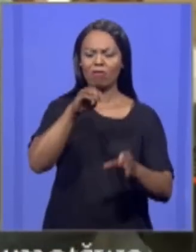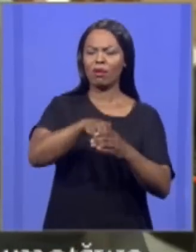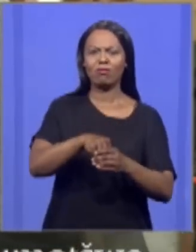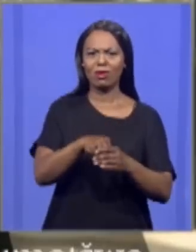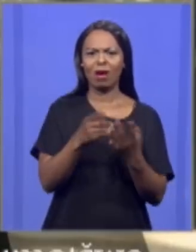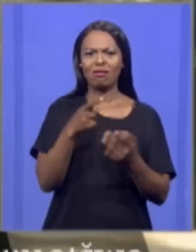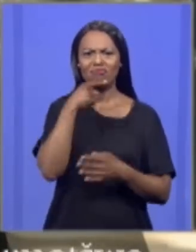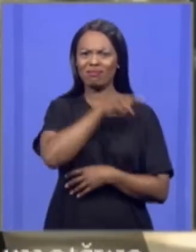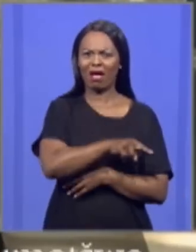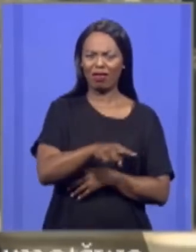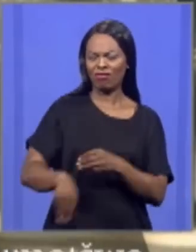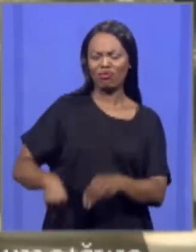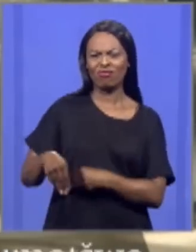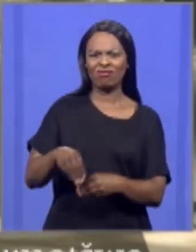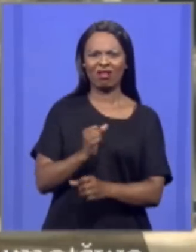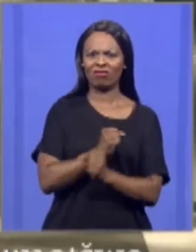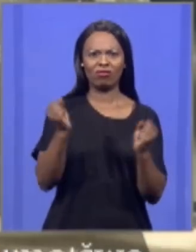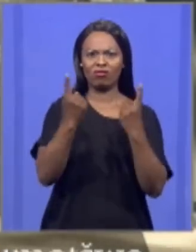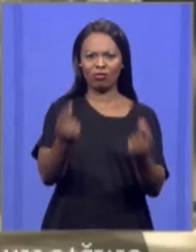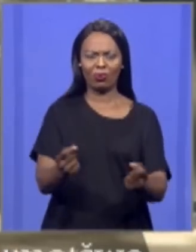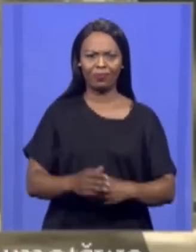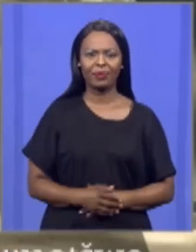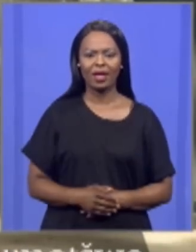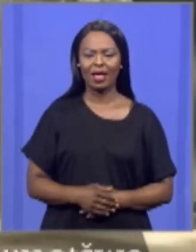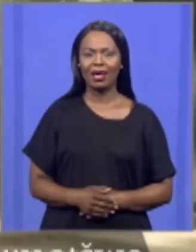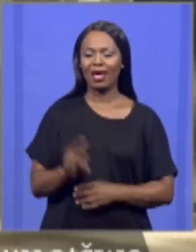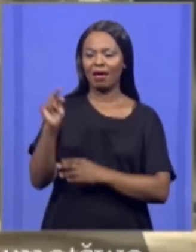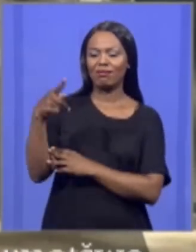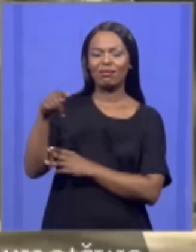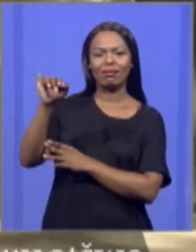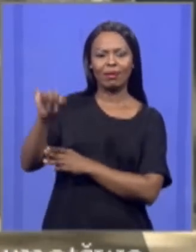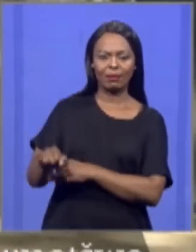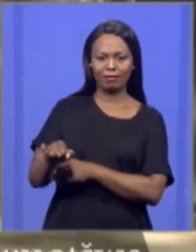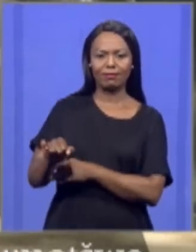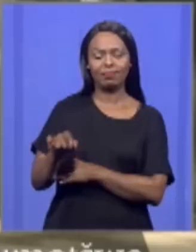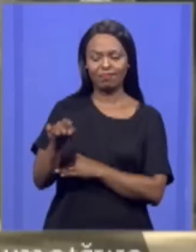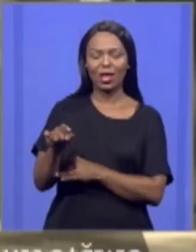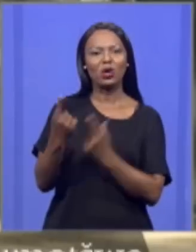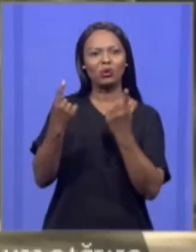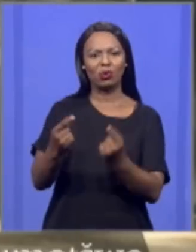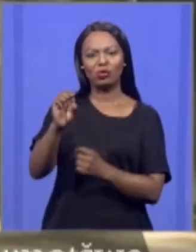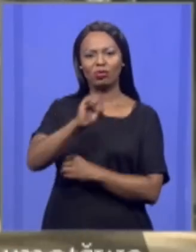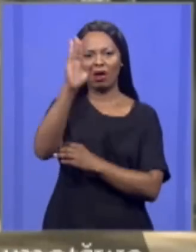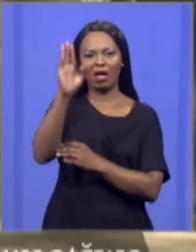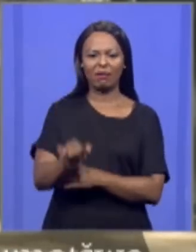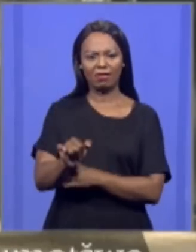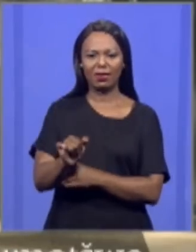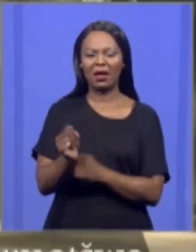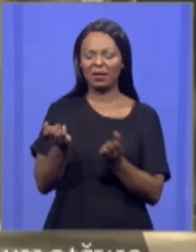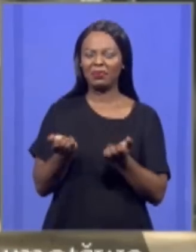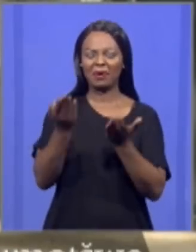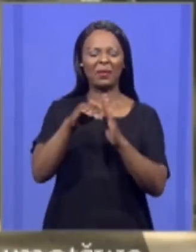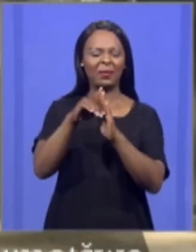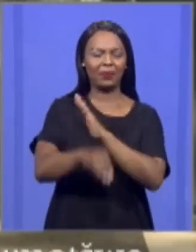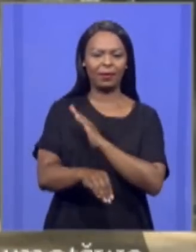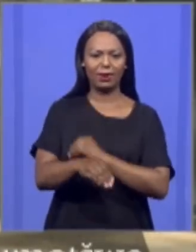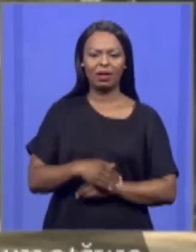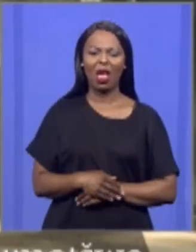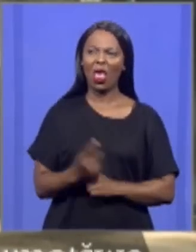dira. The National Prosecuting Authority is doing South Africans a big disservice. You can't make